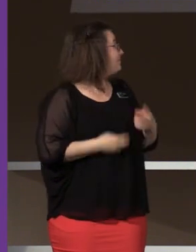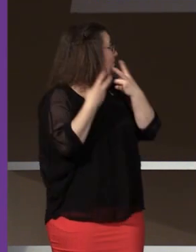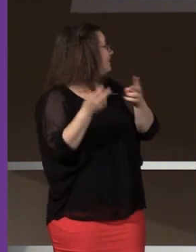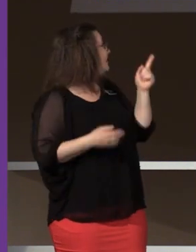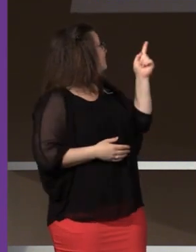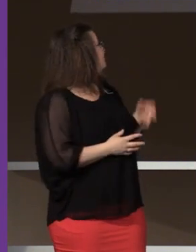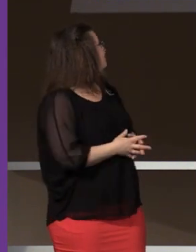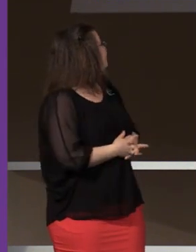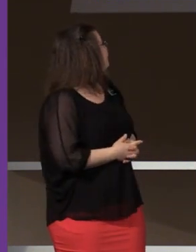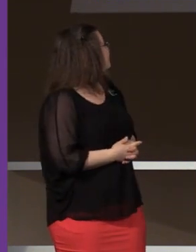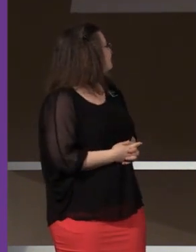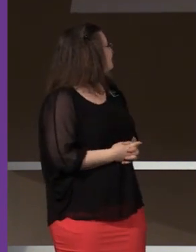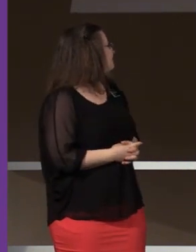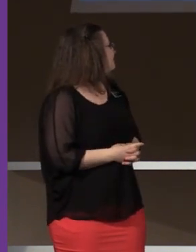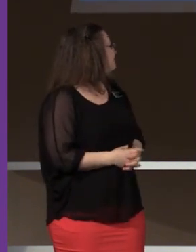first bit.